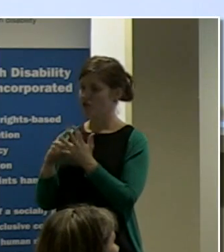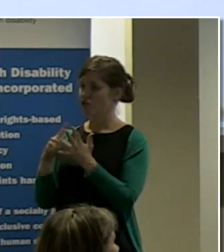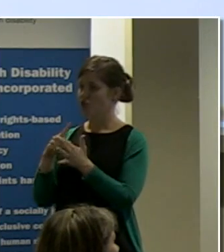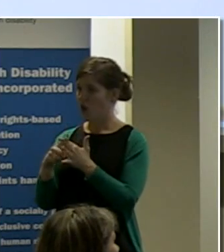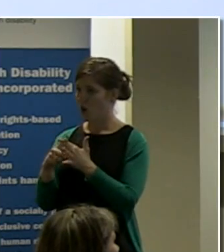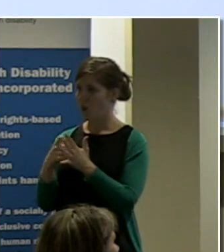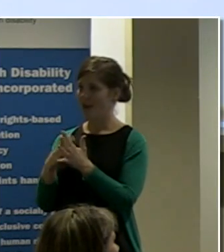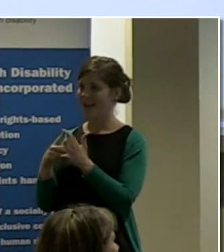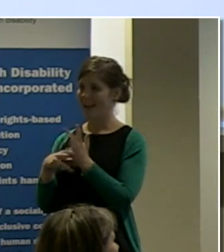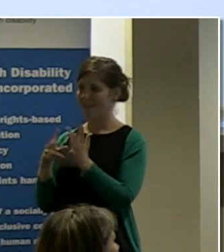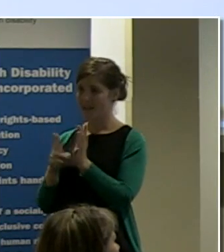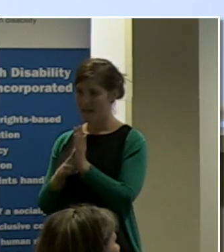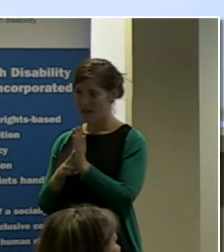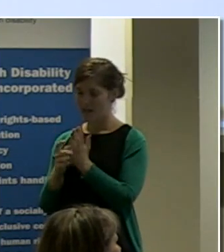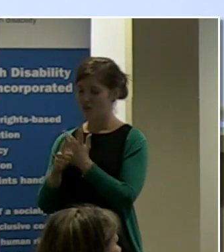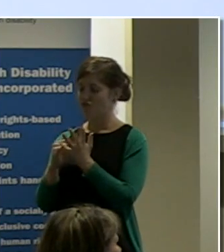Kevin Boyce,